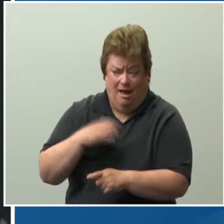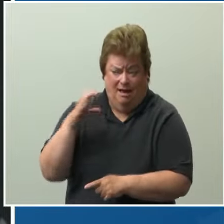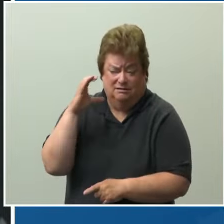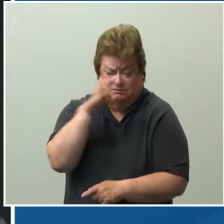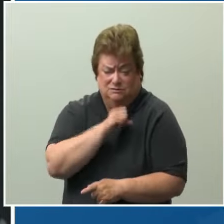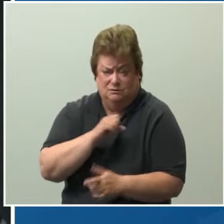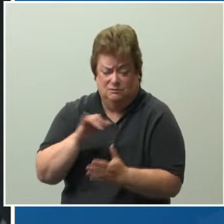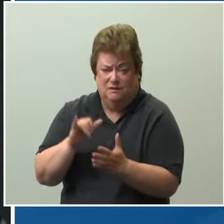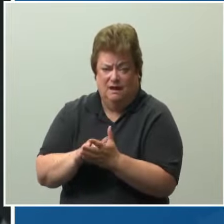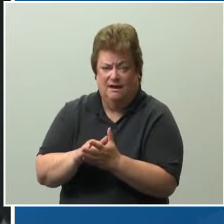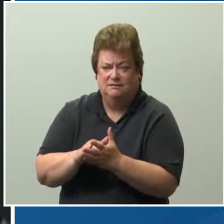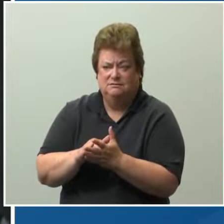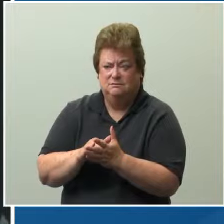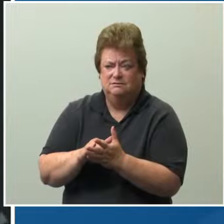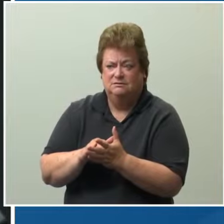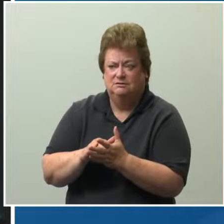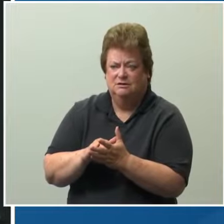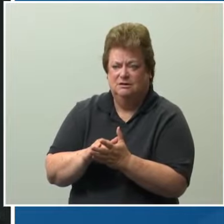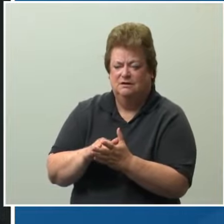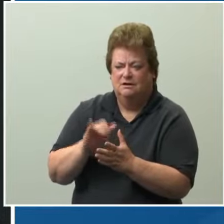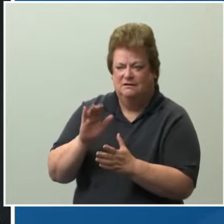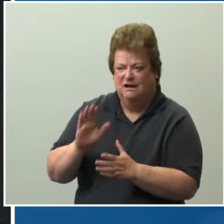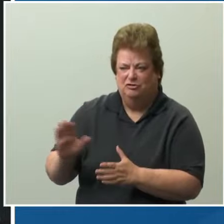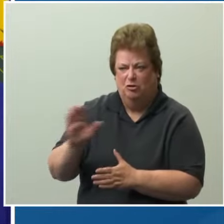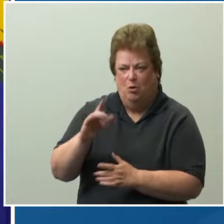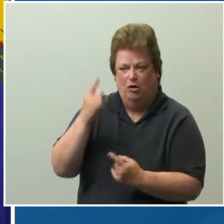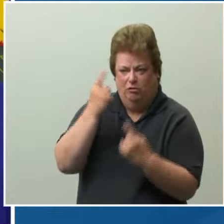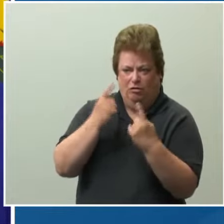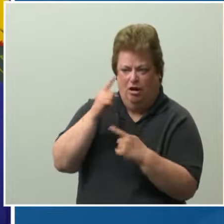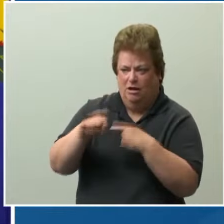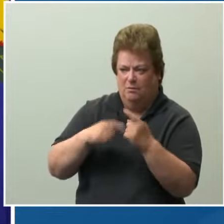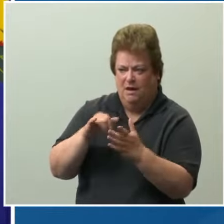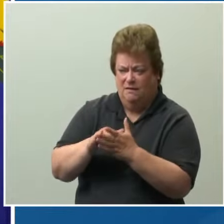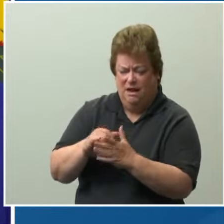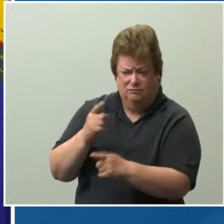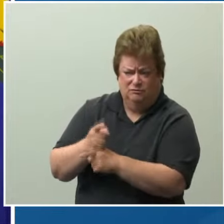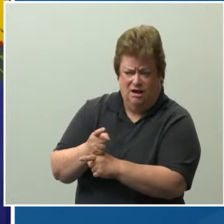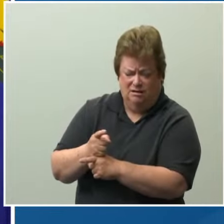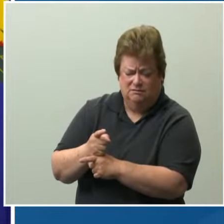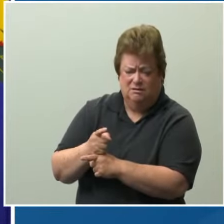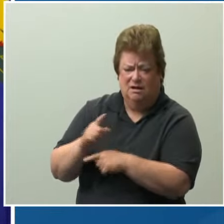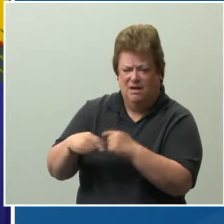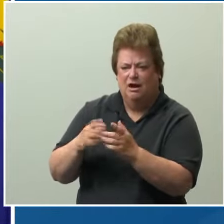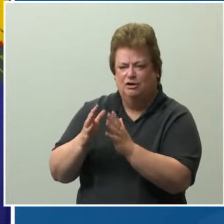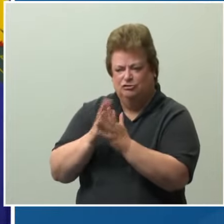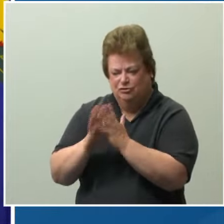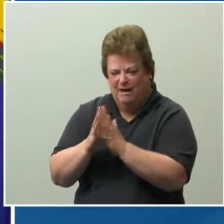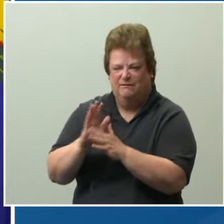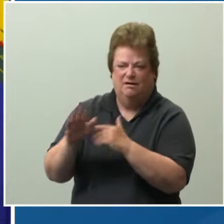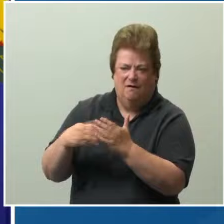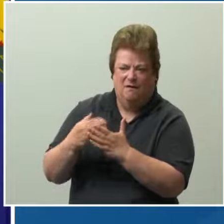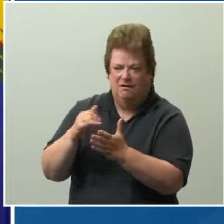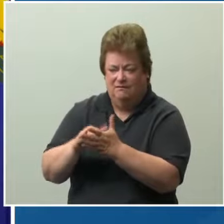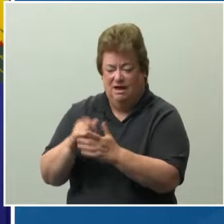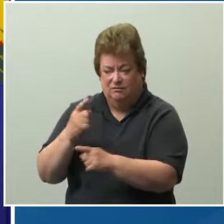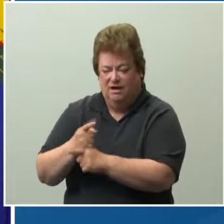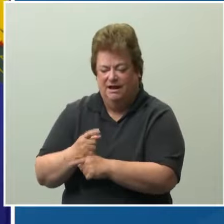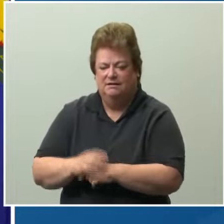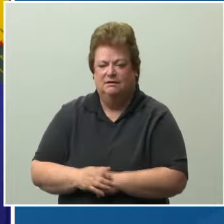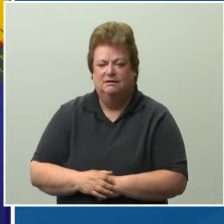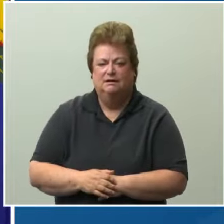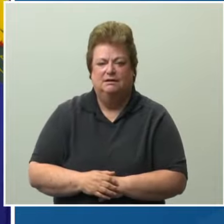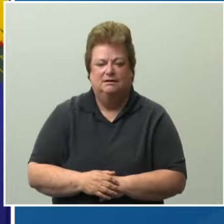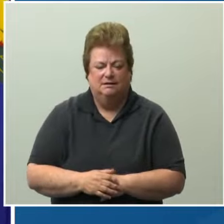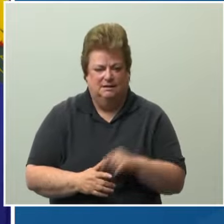that's the thought about the traffic and all of that, correct?